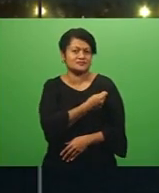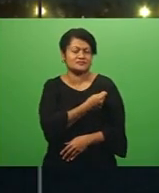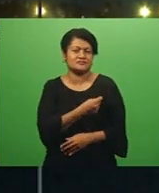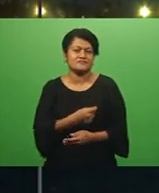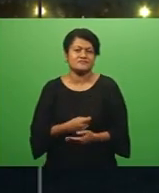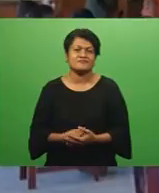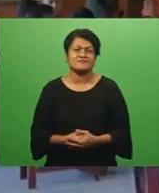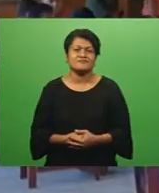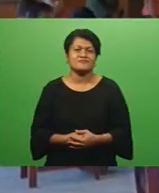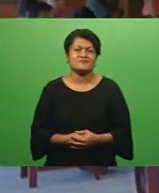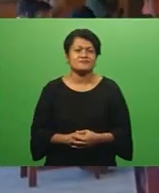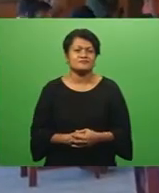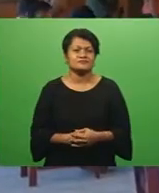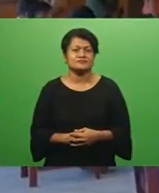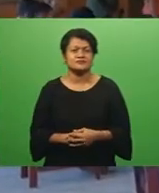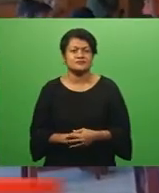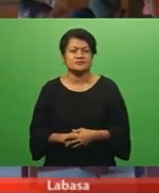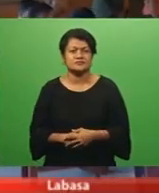more.